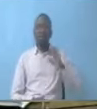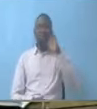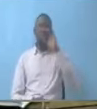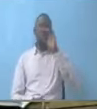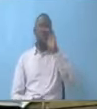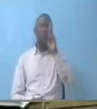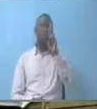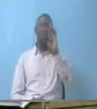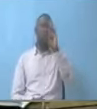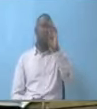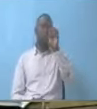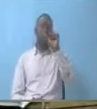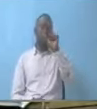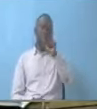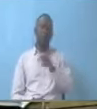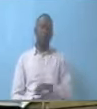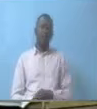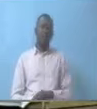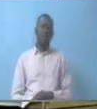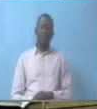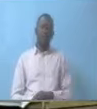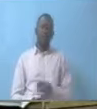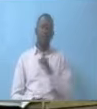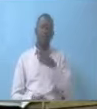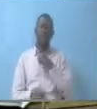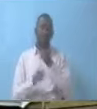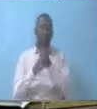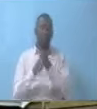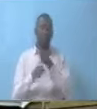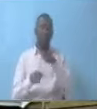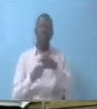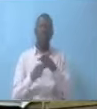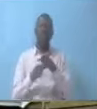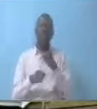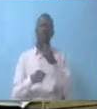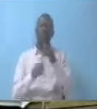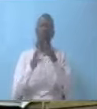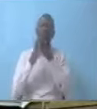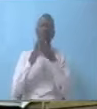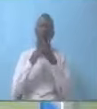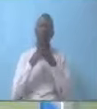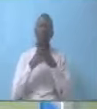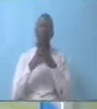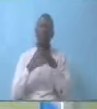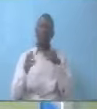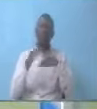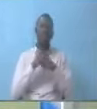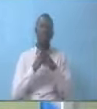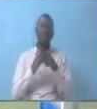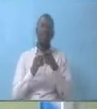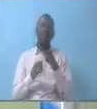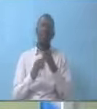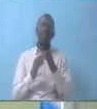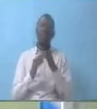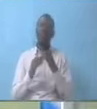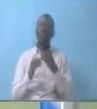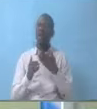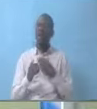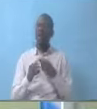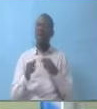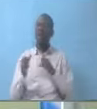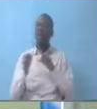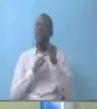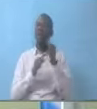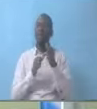Bay, administered by the Americans, the greatest democracy. That's right. But for me, Mr. Mbai, very bad and bad are all